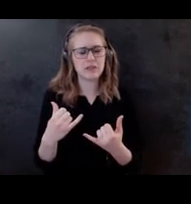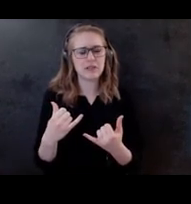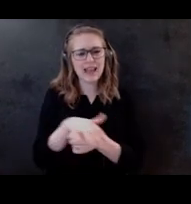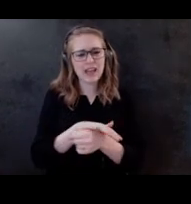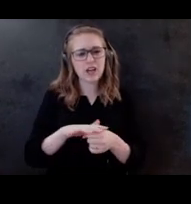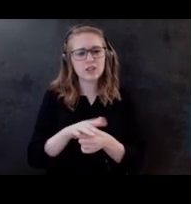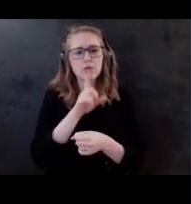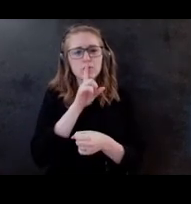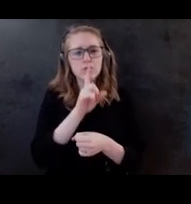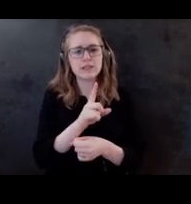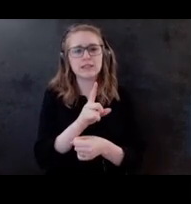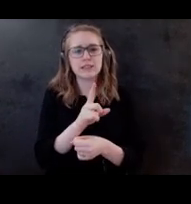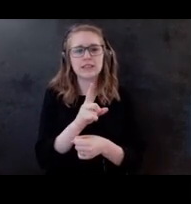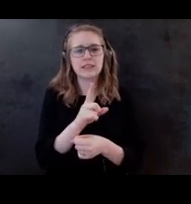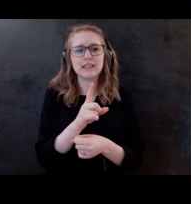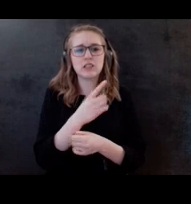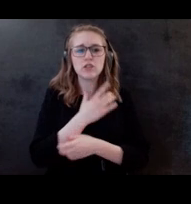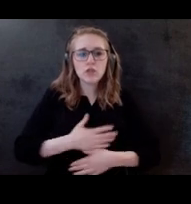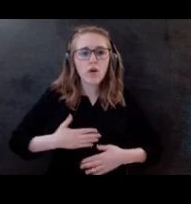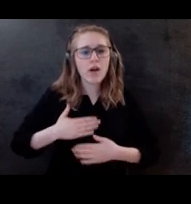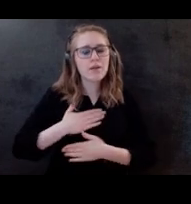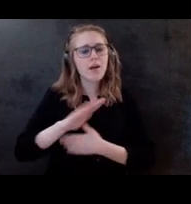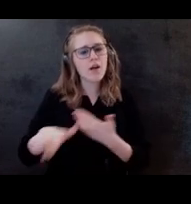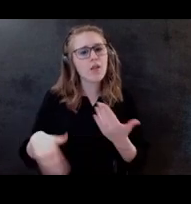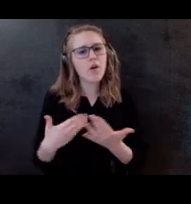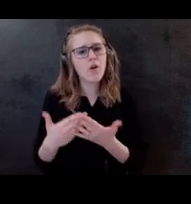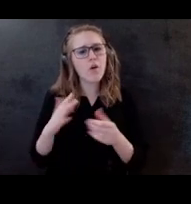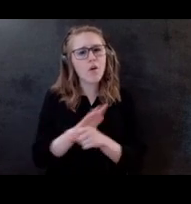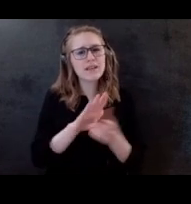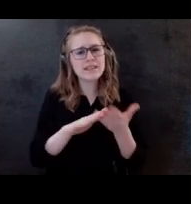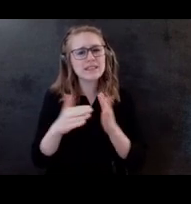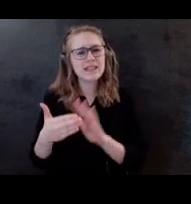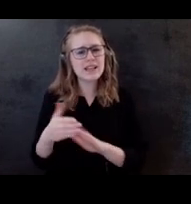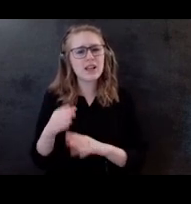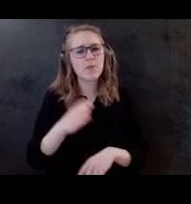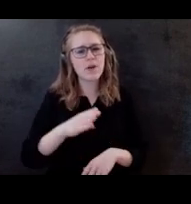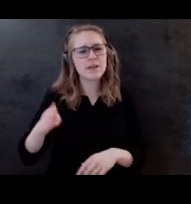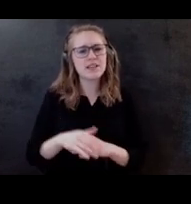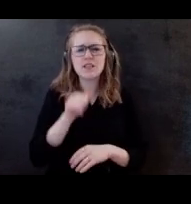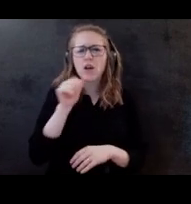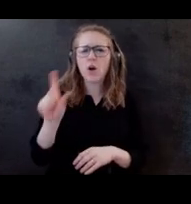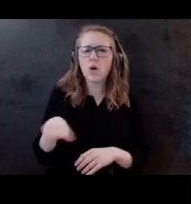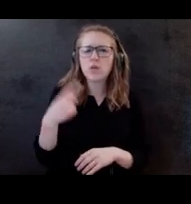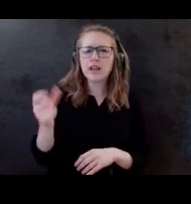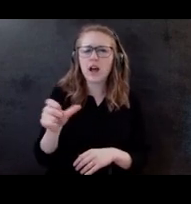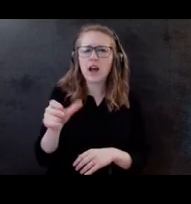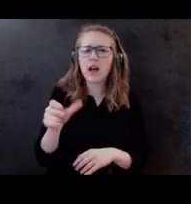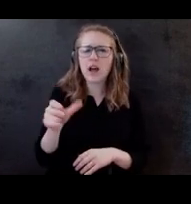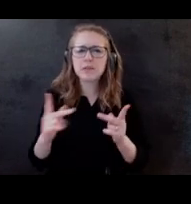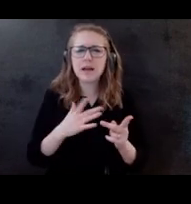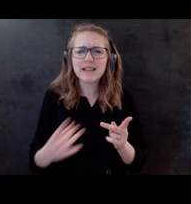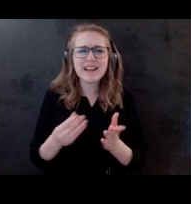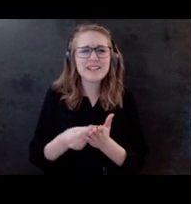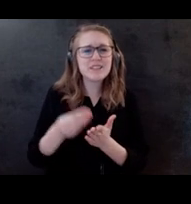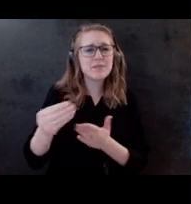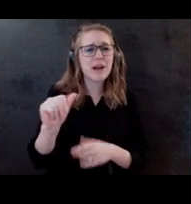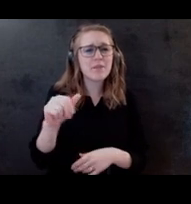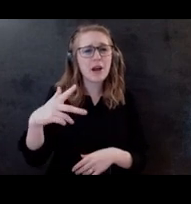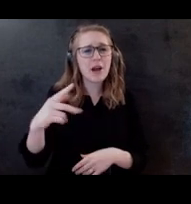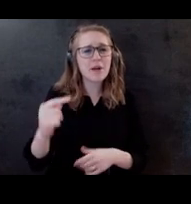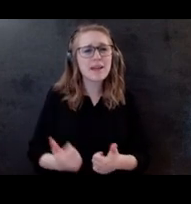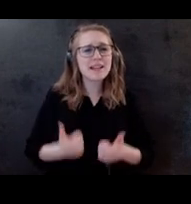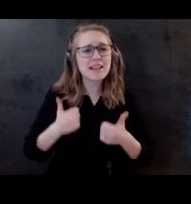of Boynton Beach. And I think it's not only us that we're lucky to buy apartment and live close to